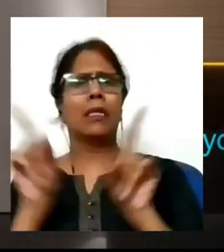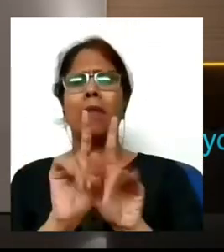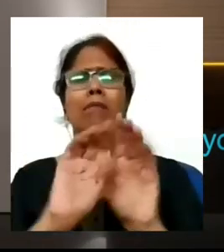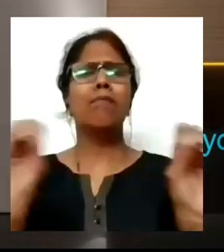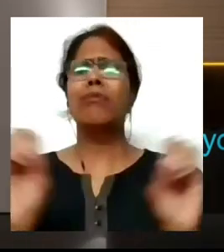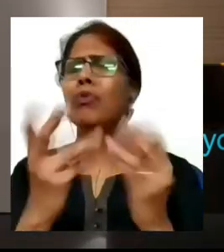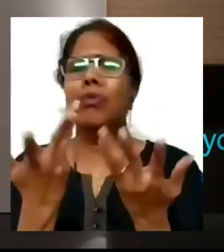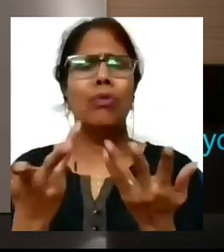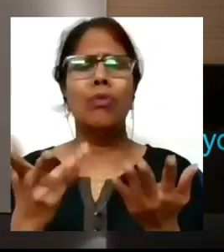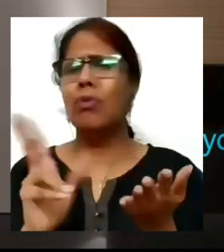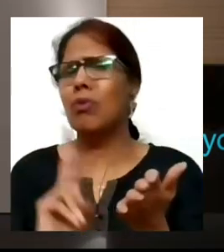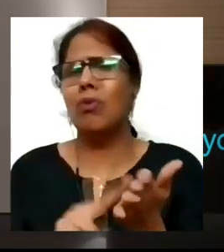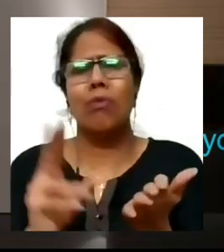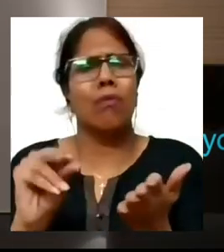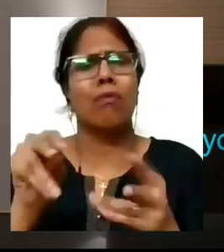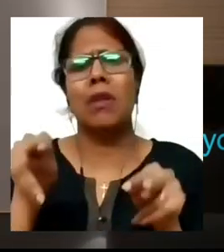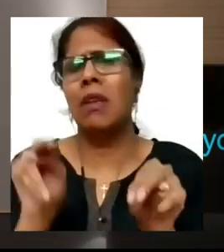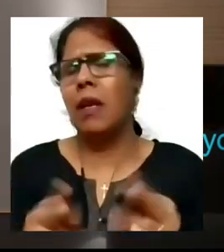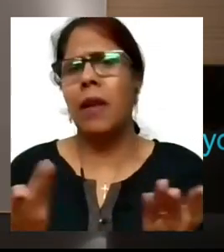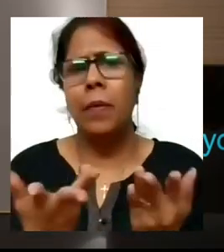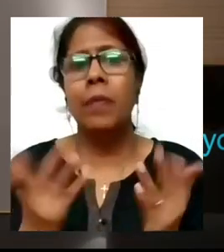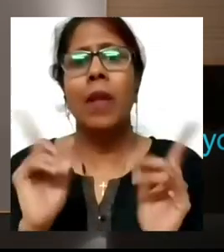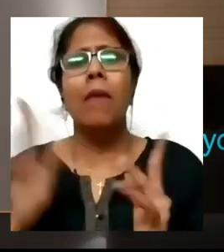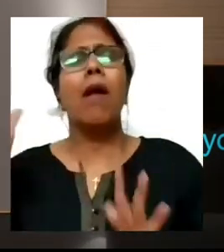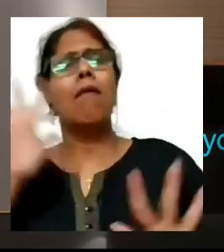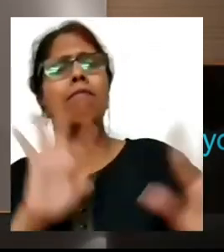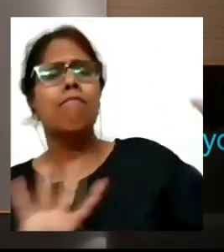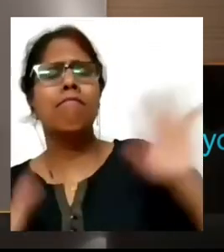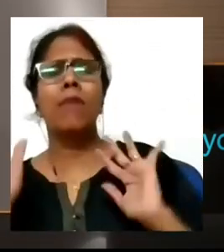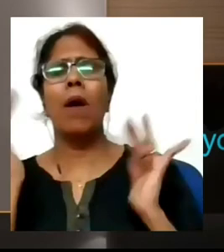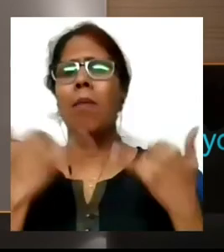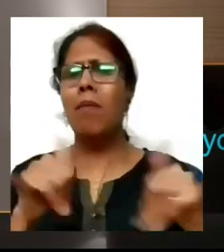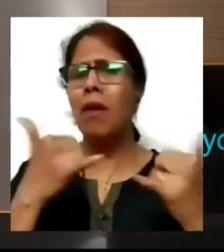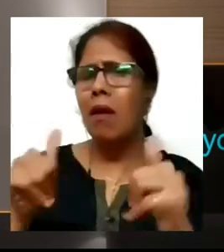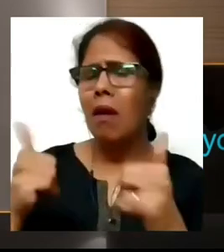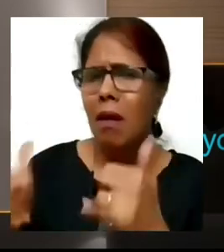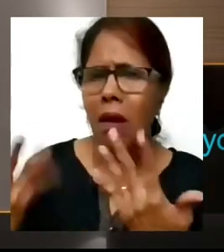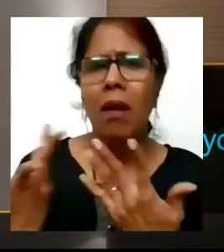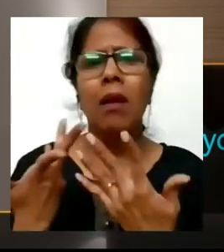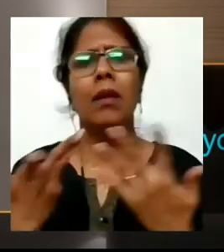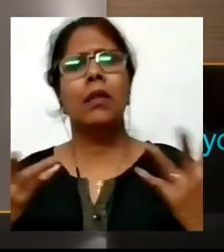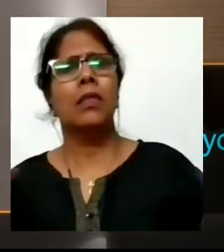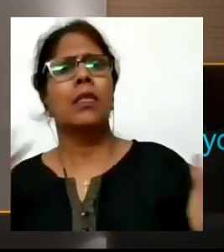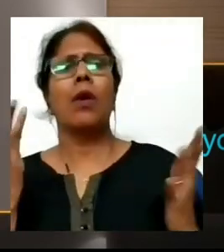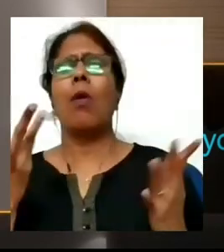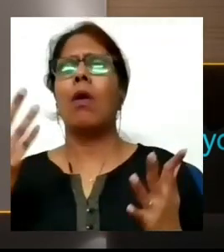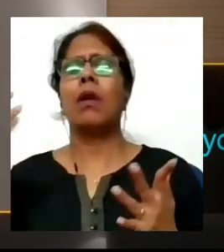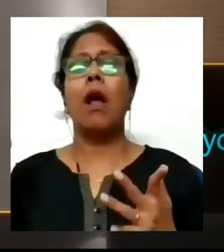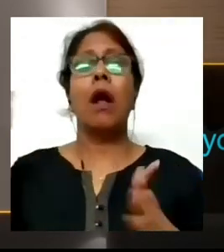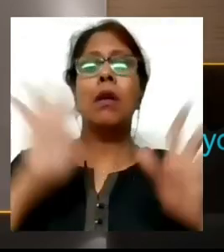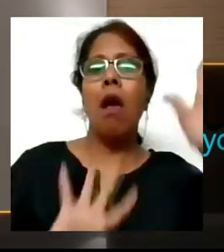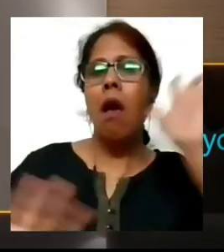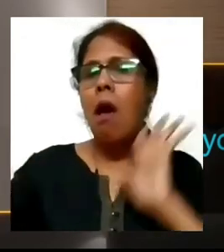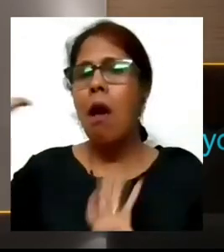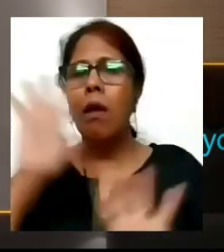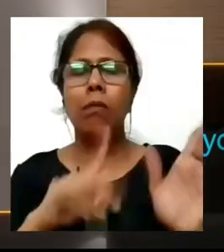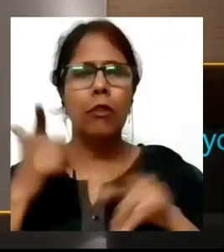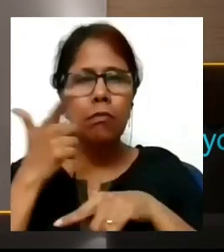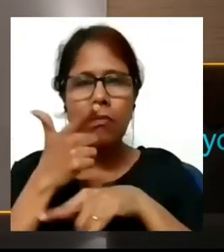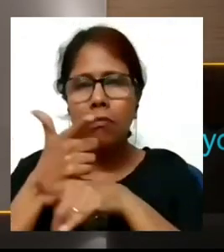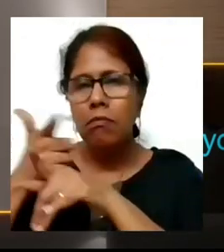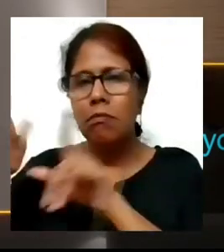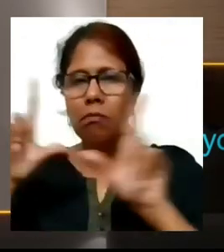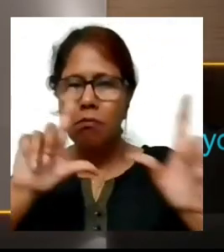say movement, it could be play, it could be directive play, it could be just simple movements